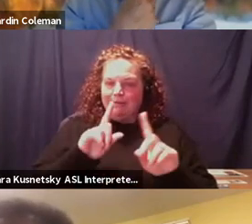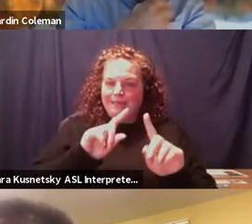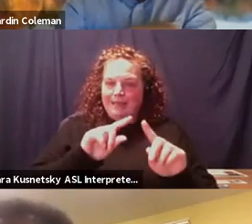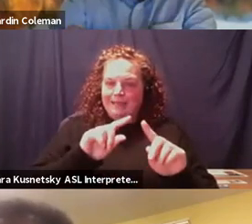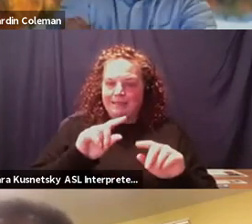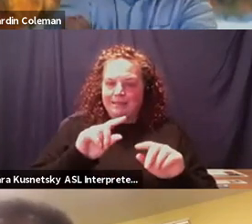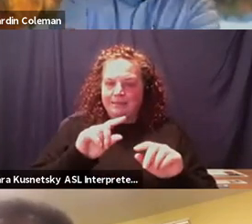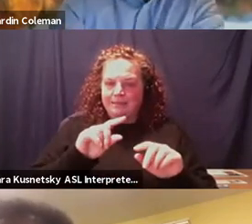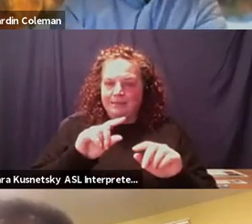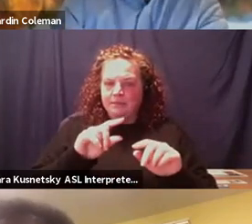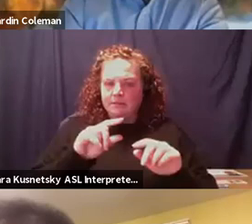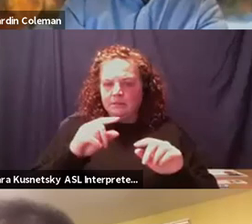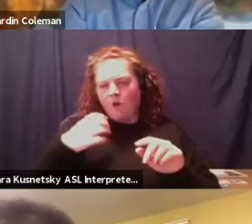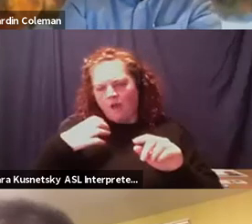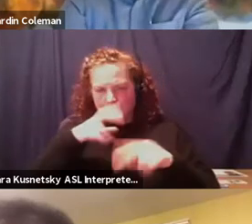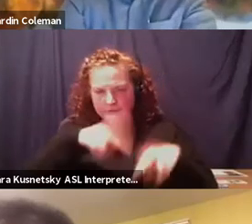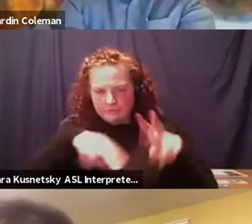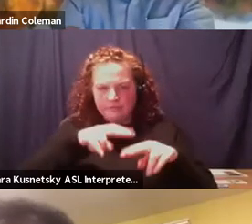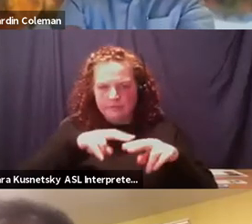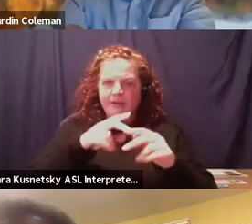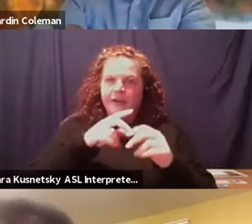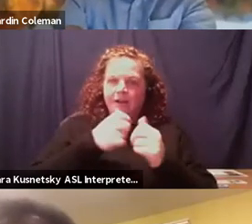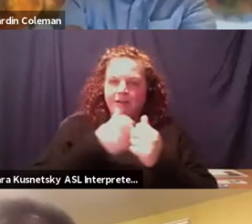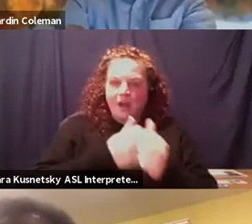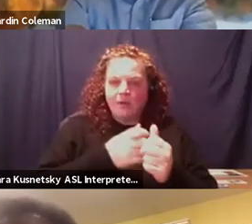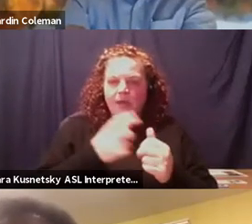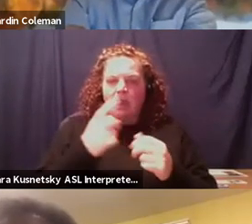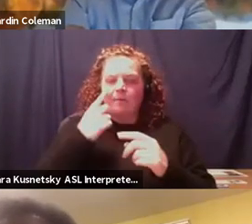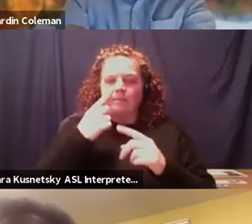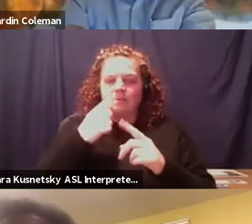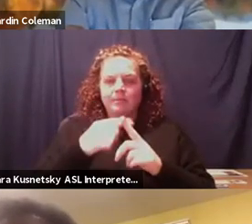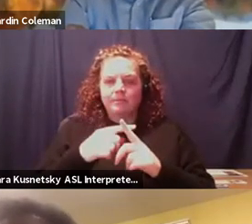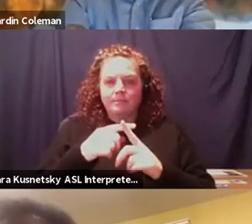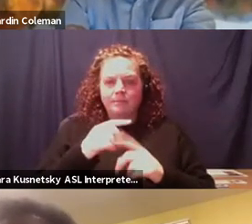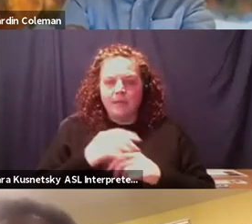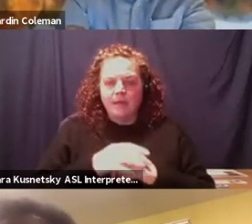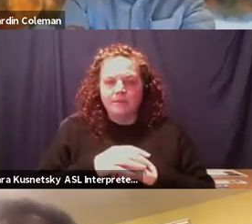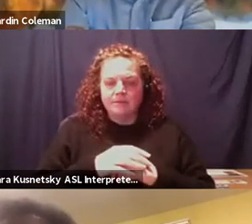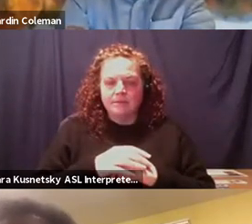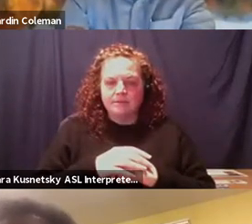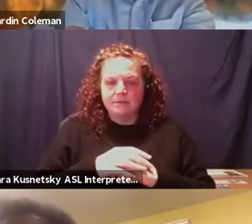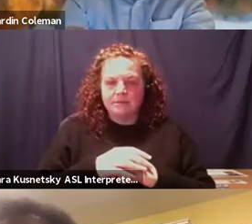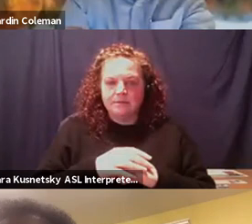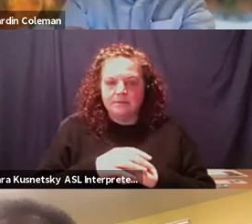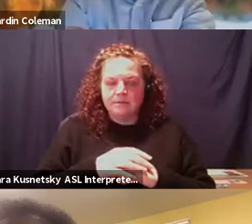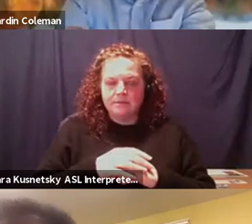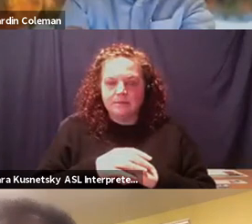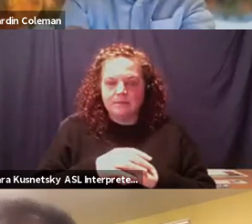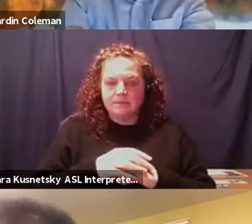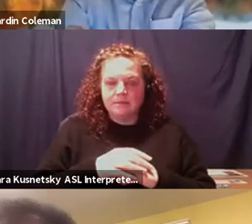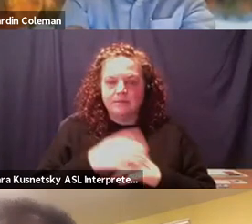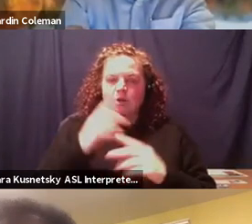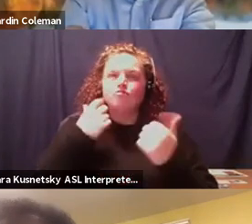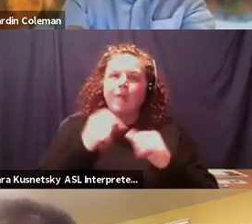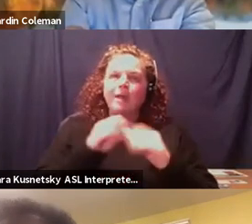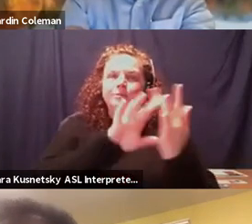on following up, as well as our roundup to kindergarten, our kindergarten roundup folks going and working and trying to reach families.